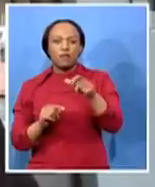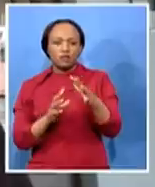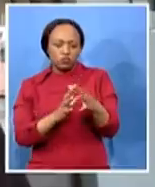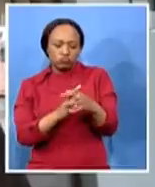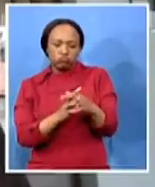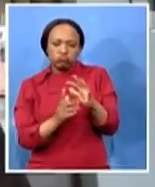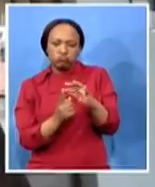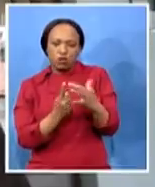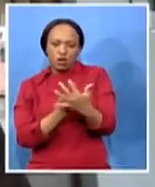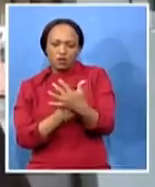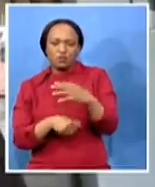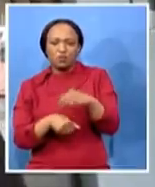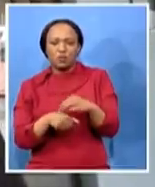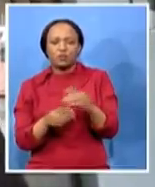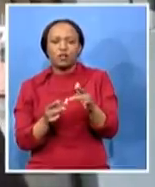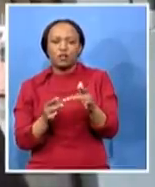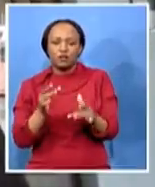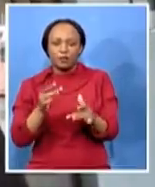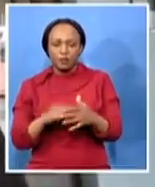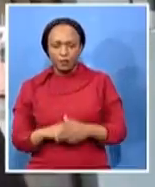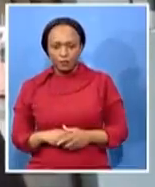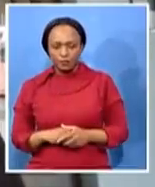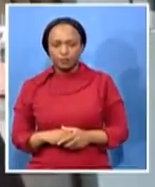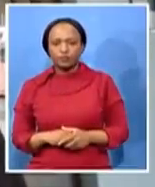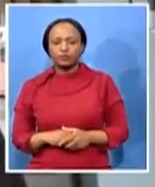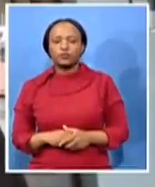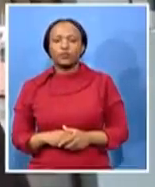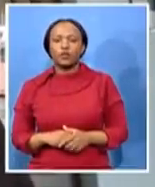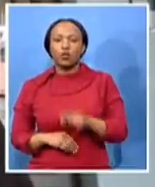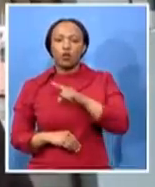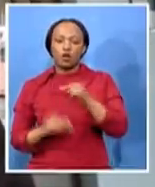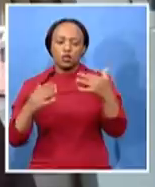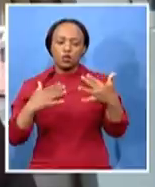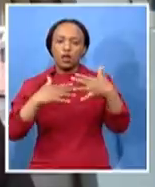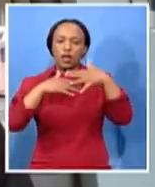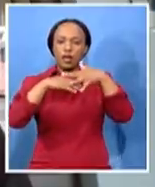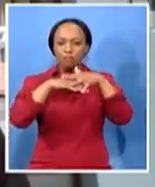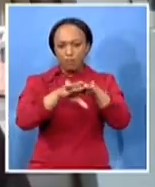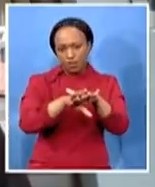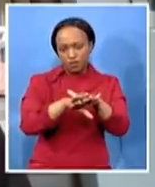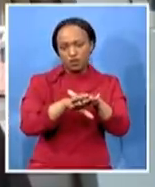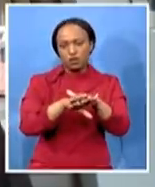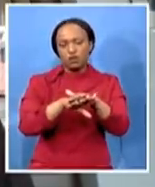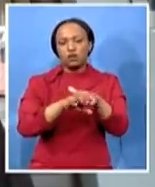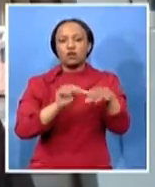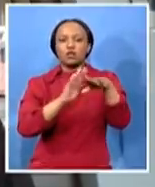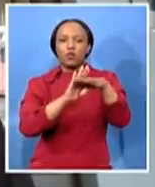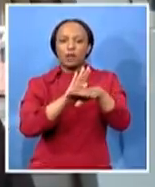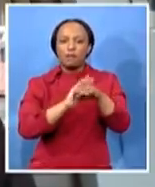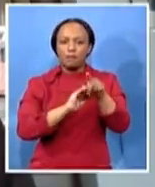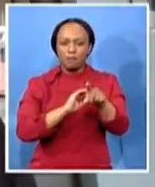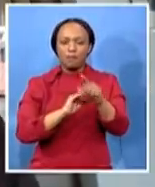who are going to implement, right, that program, again, you will be calling for another